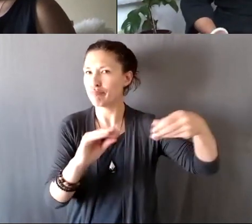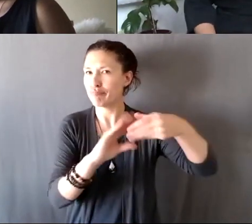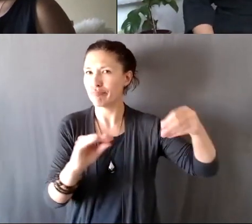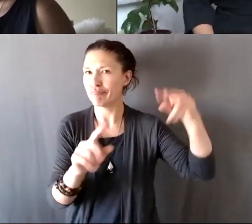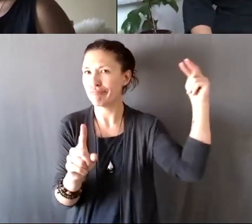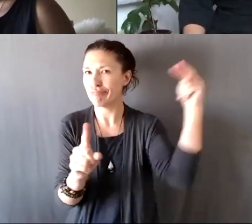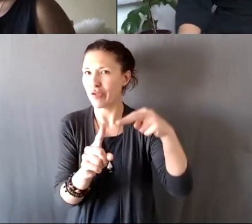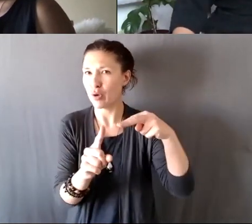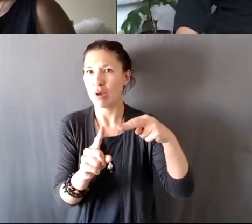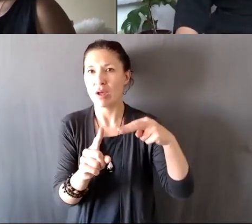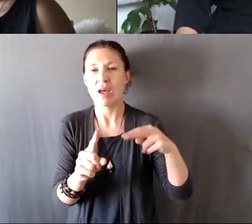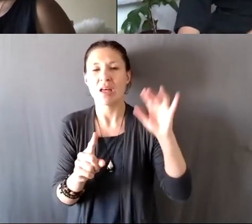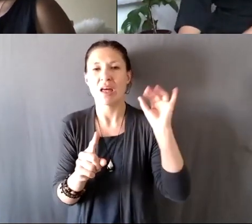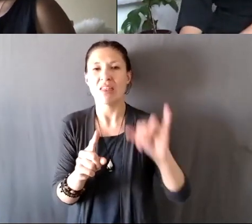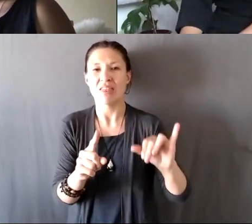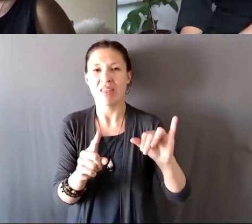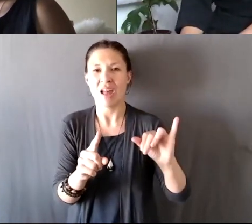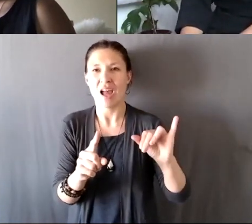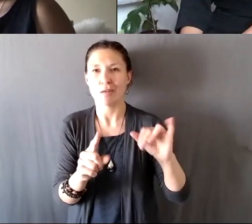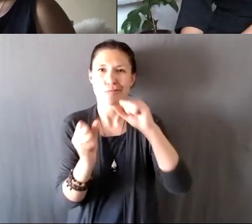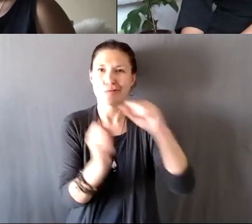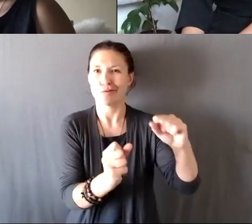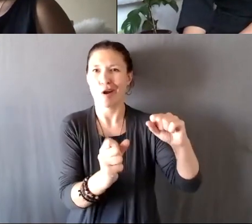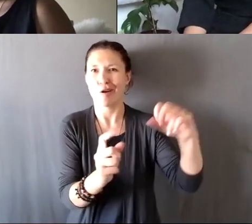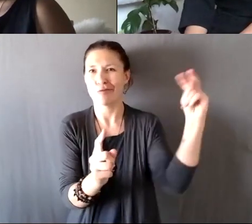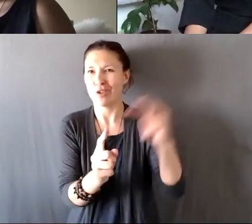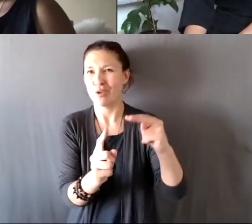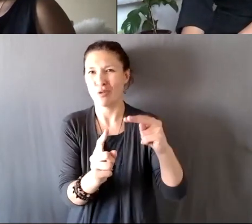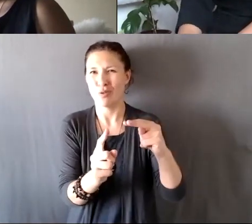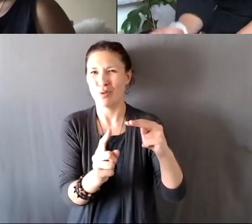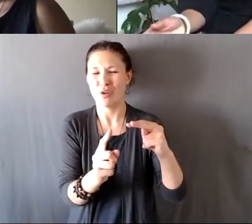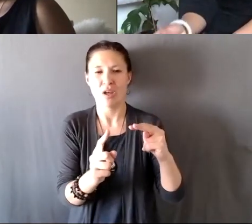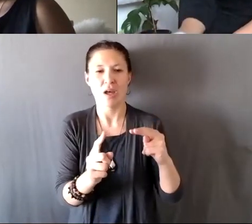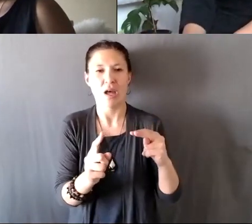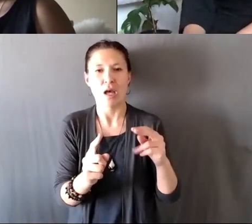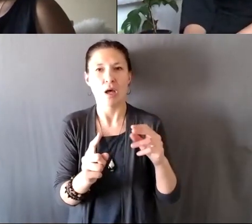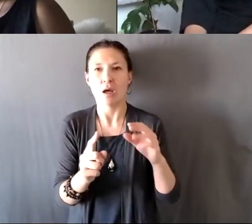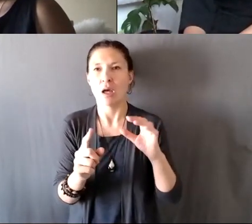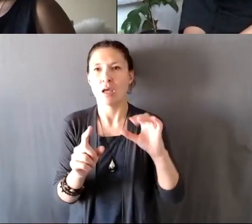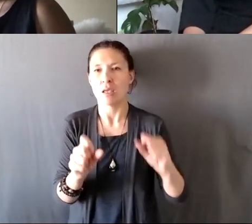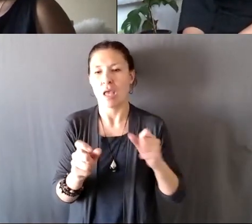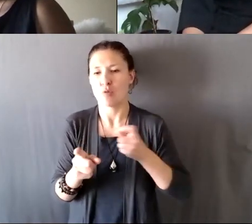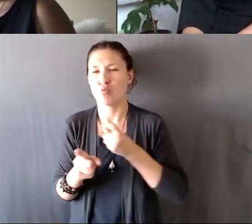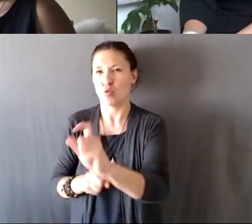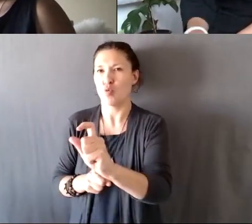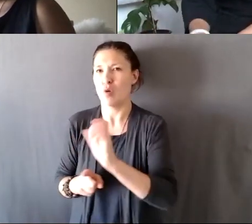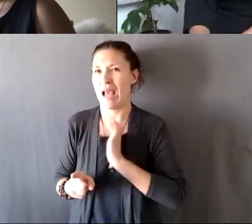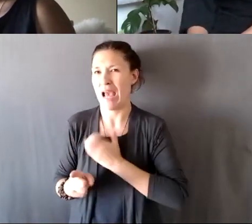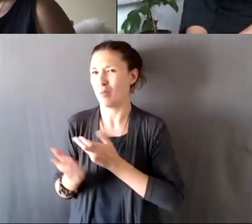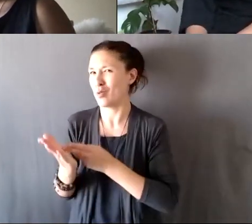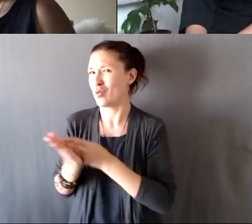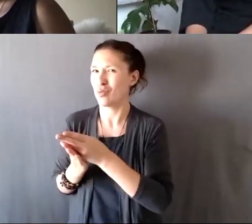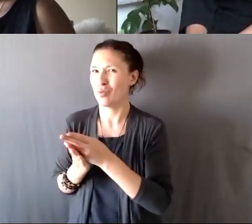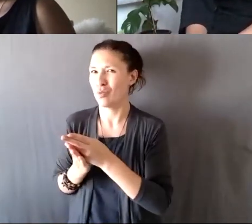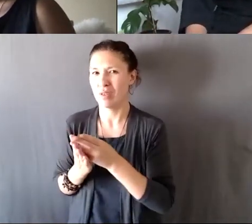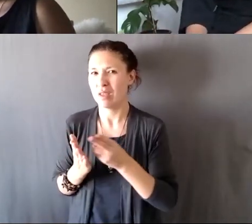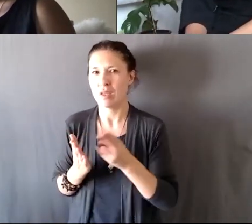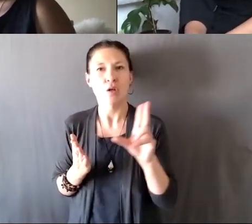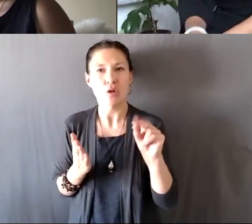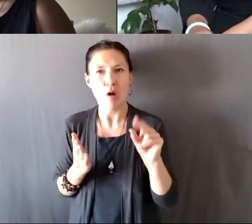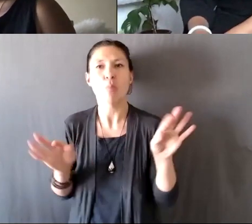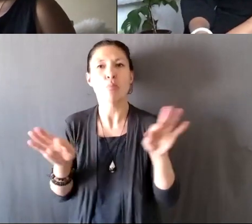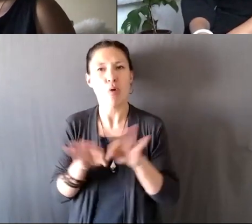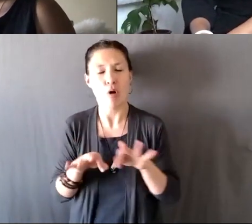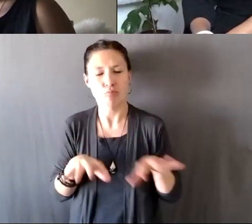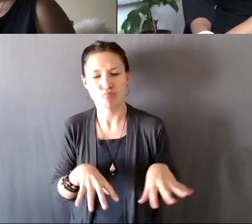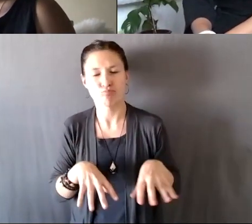often rewrite our own truths. And this is why Singha said it's important to do morning pages. As